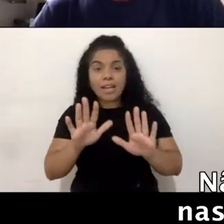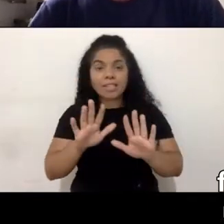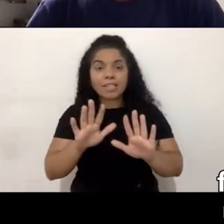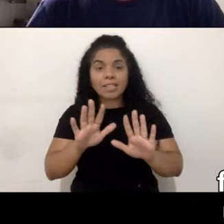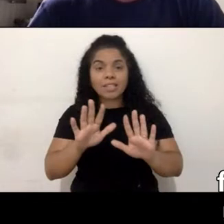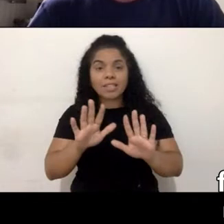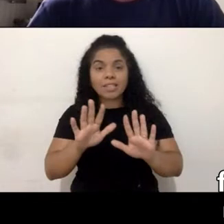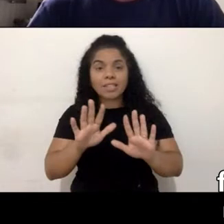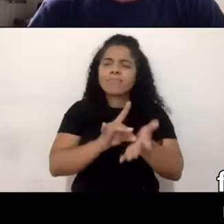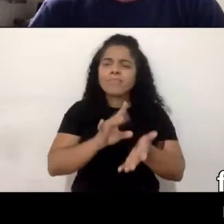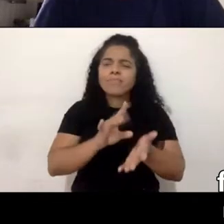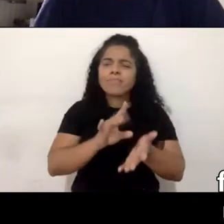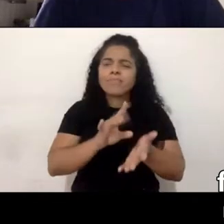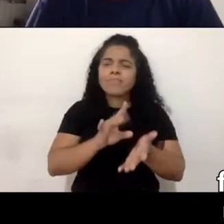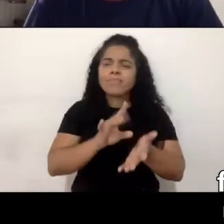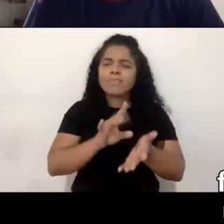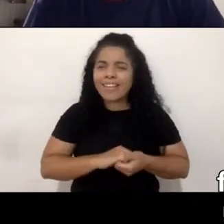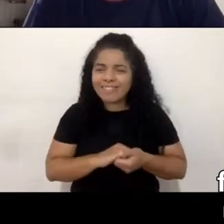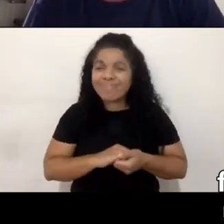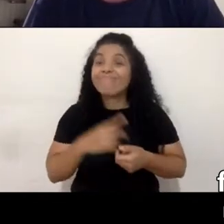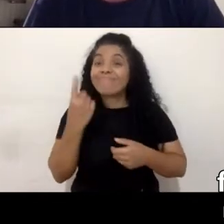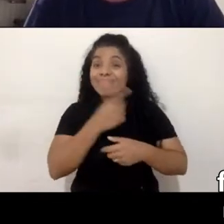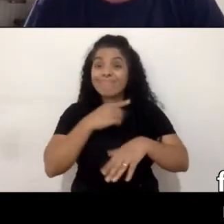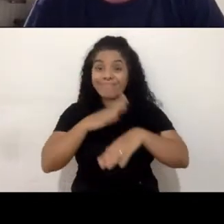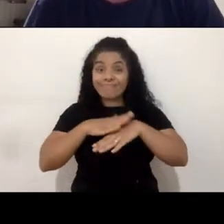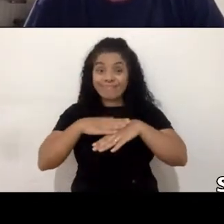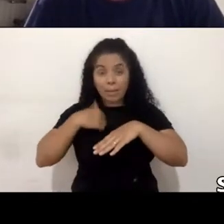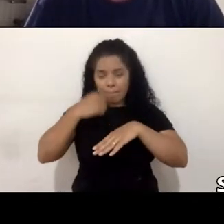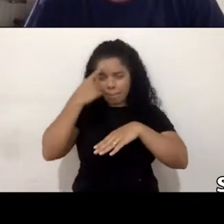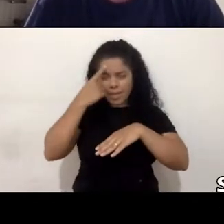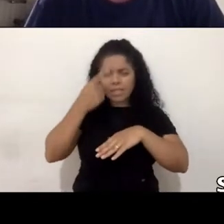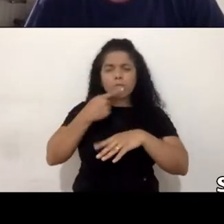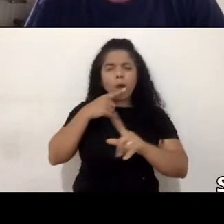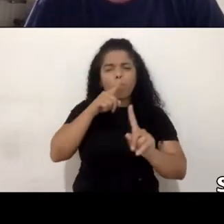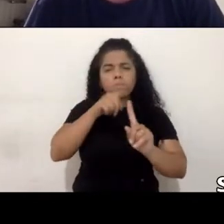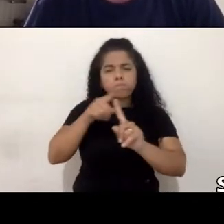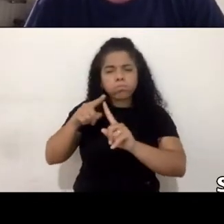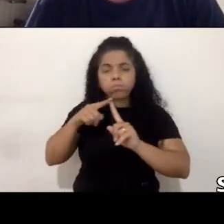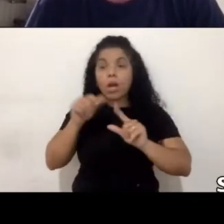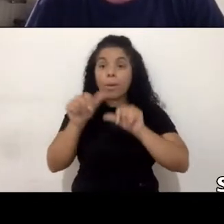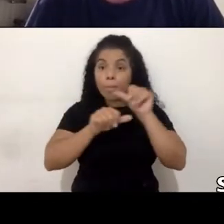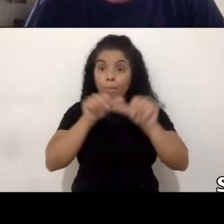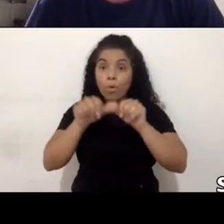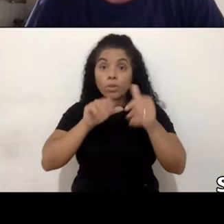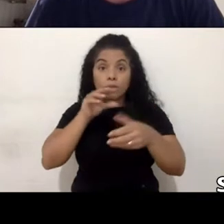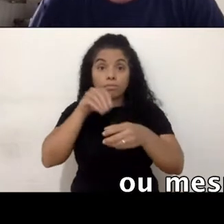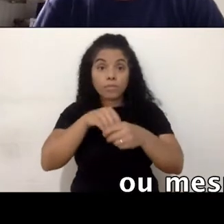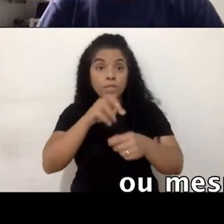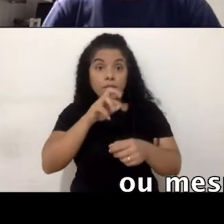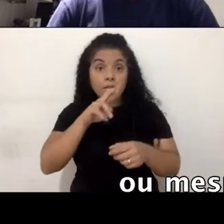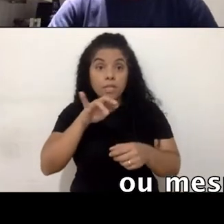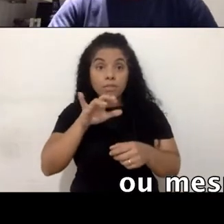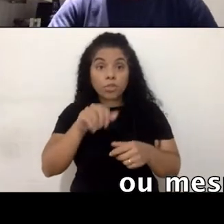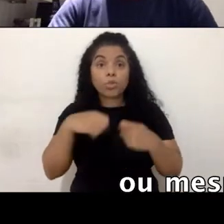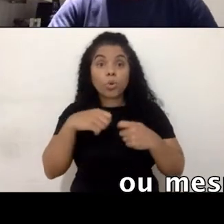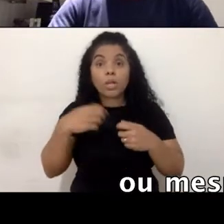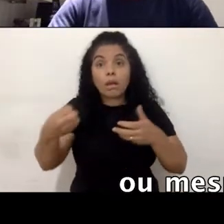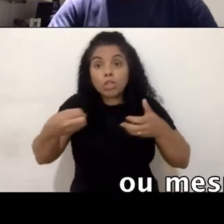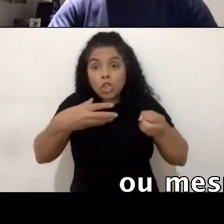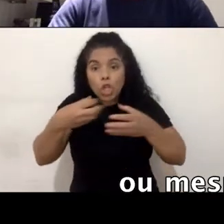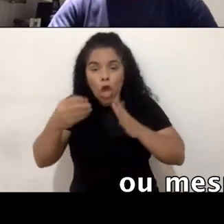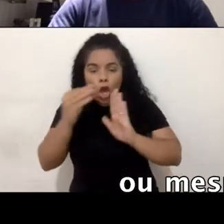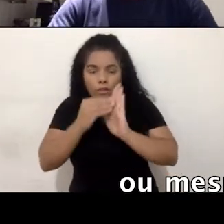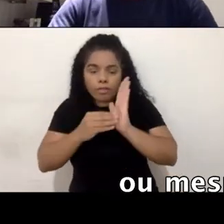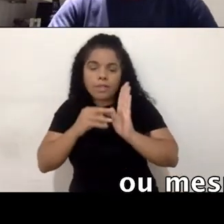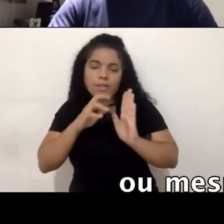typically make to infrastructure, well, one is simply provisioning new infrastructure, whether it's for a new service, a new application, or even for, say, an environment